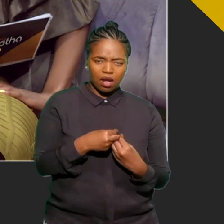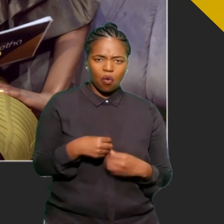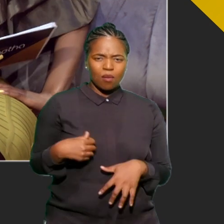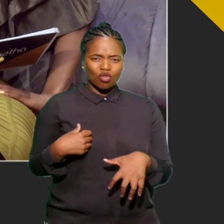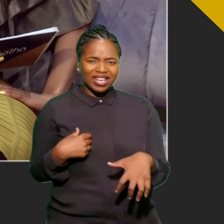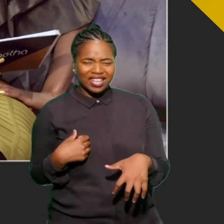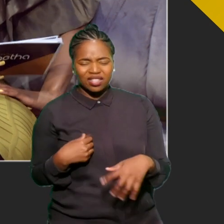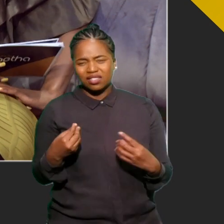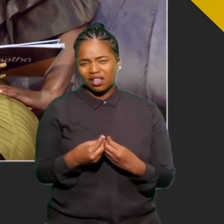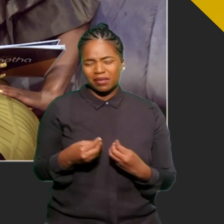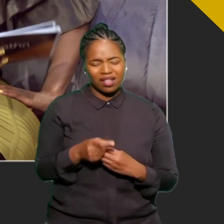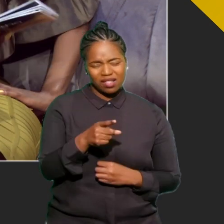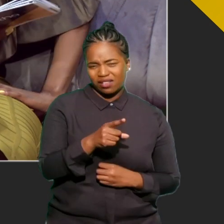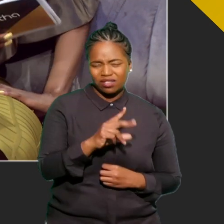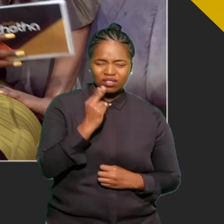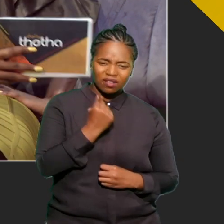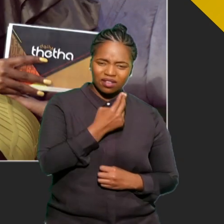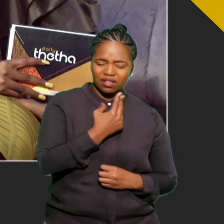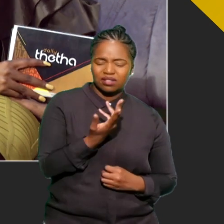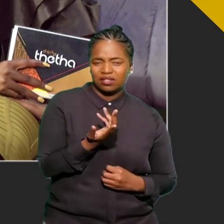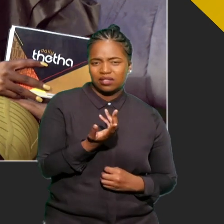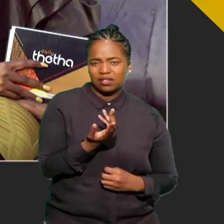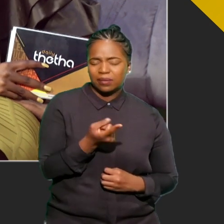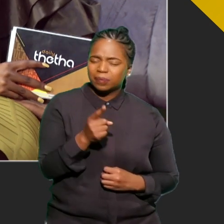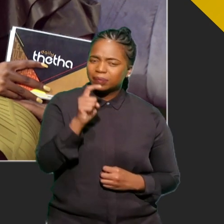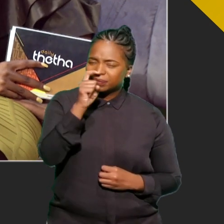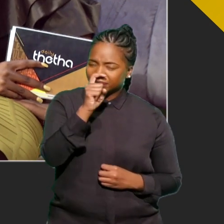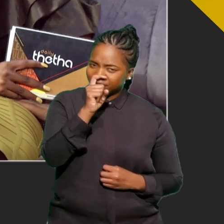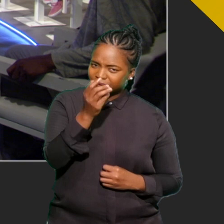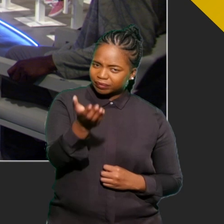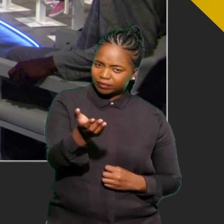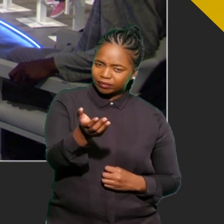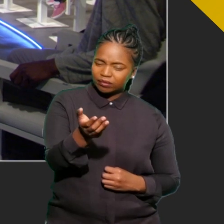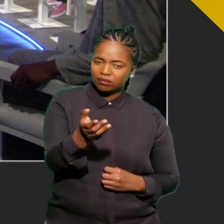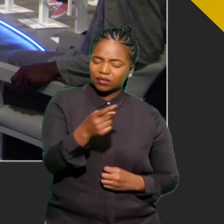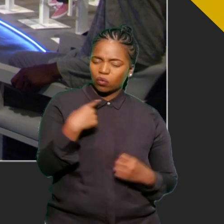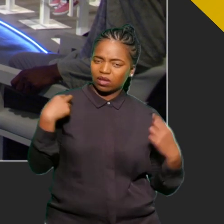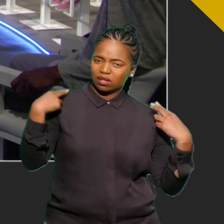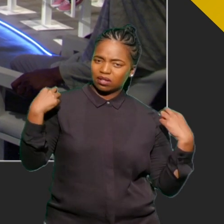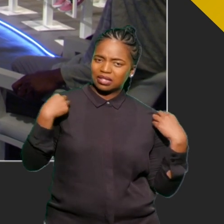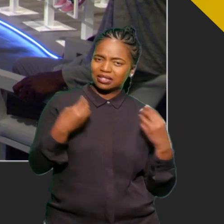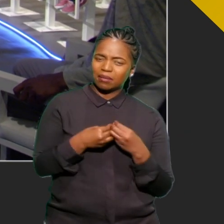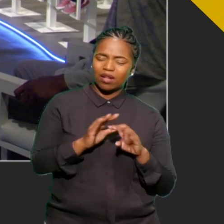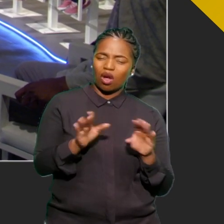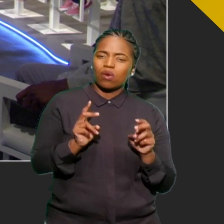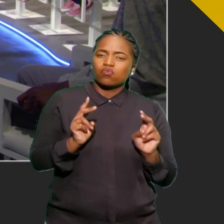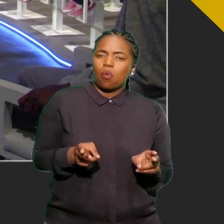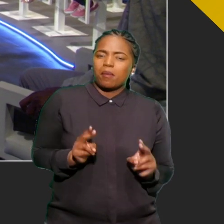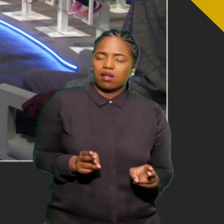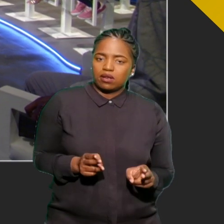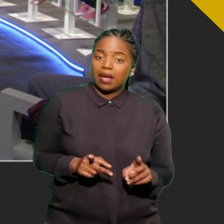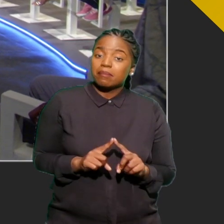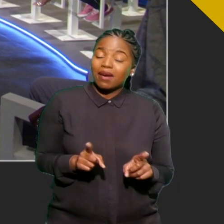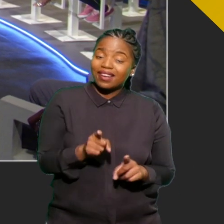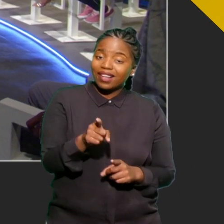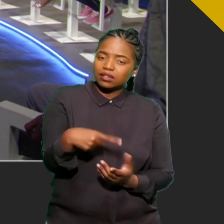Pregnant, right? And I think that's also quite scary, sister. It's something that is not normalized. Yeah. But maybe let's